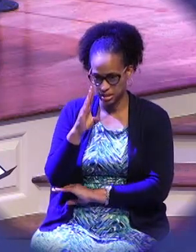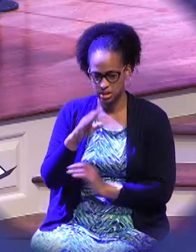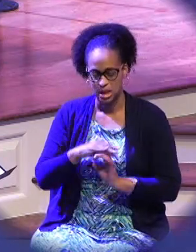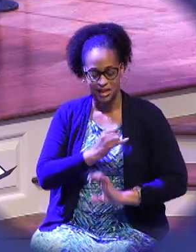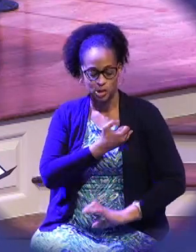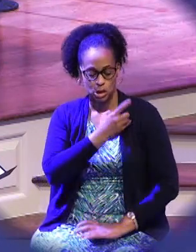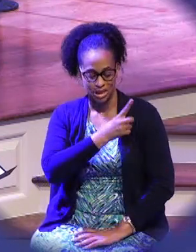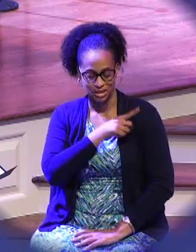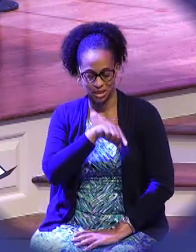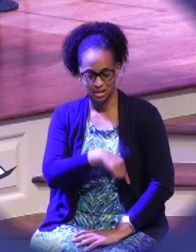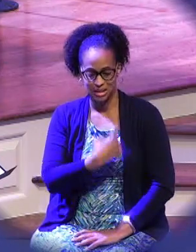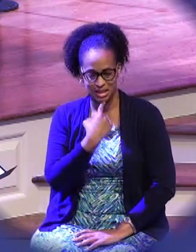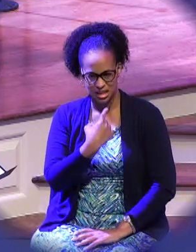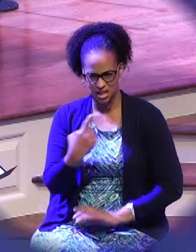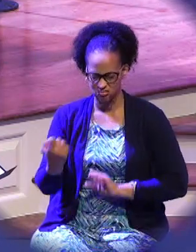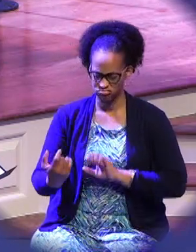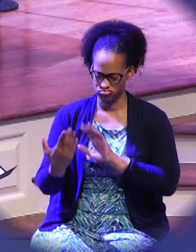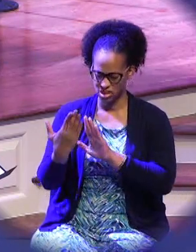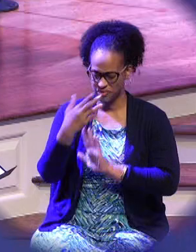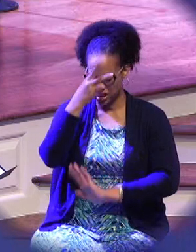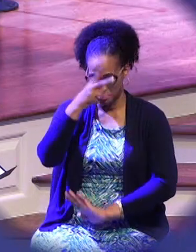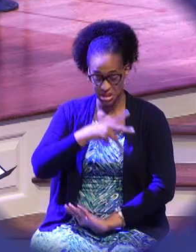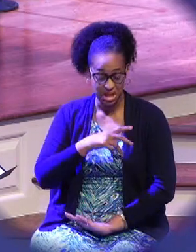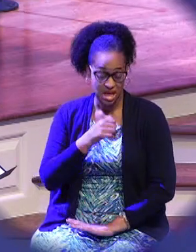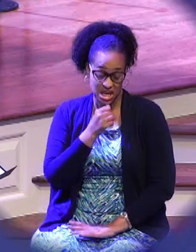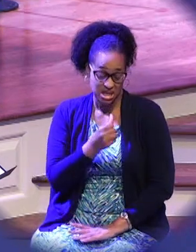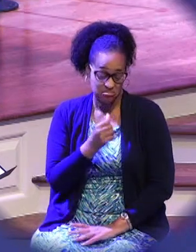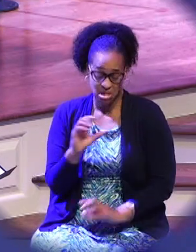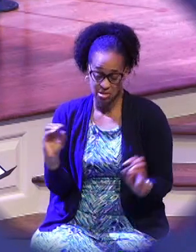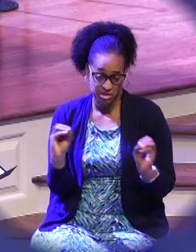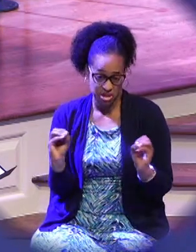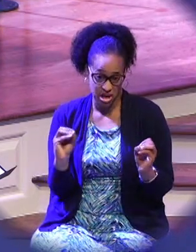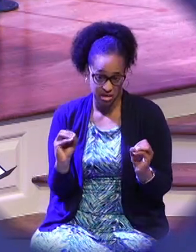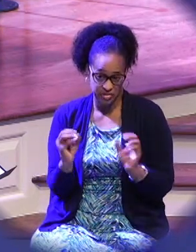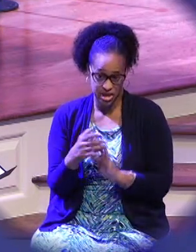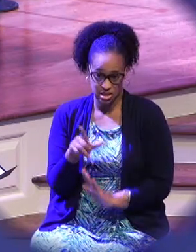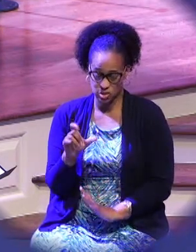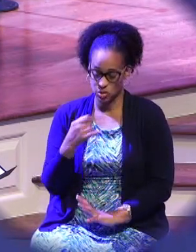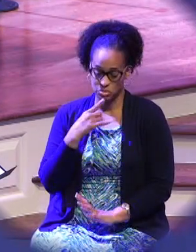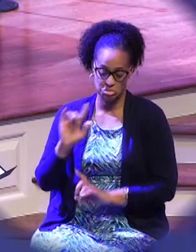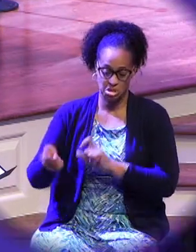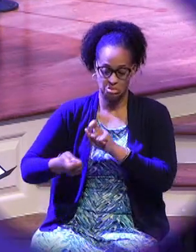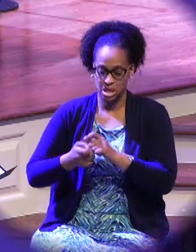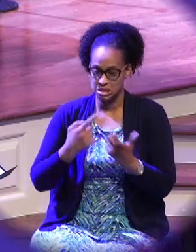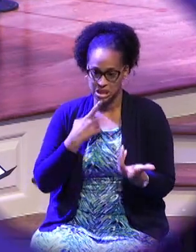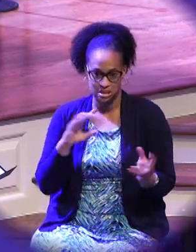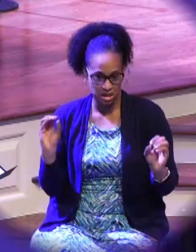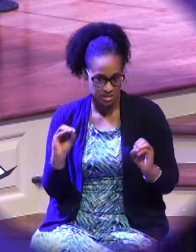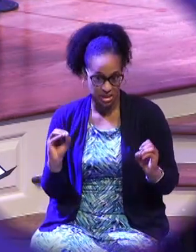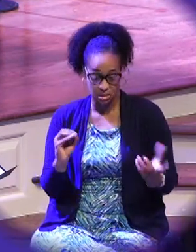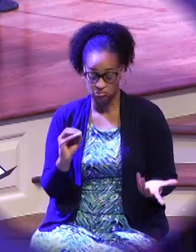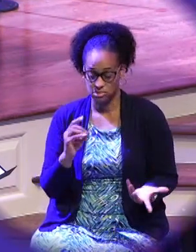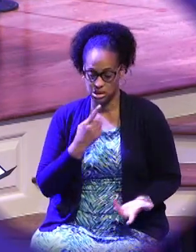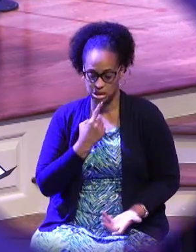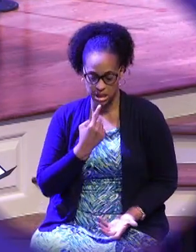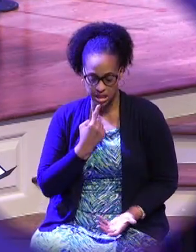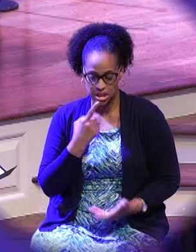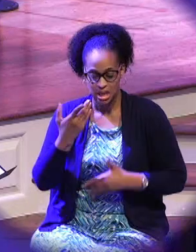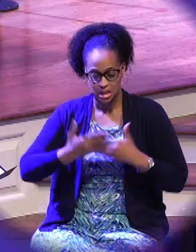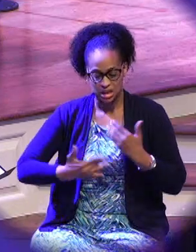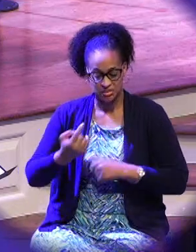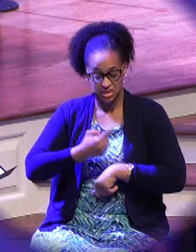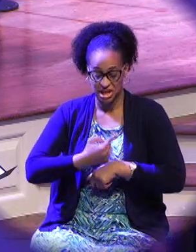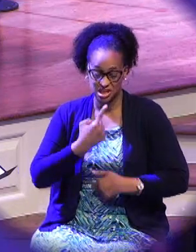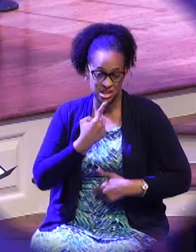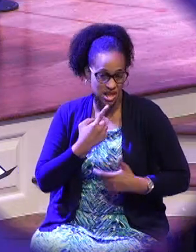Dickinson, encountering this man, you know, he really didn't have any kind of quip to come back with him. He basically, at the end of the day,